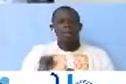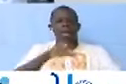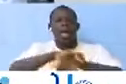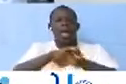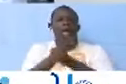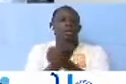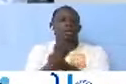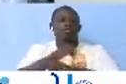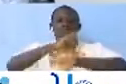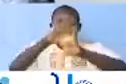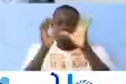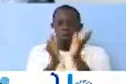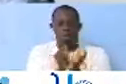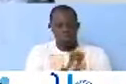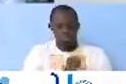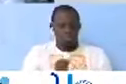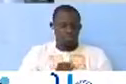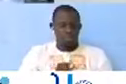should be arrested.